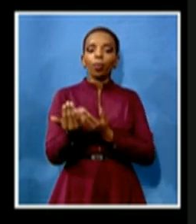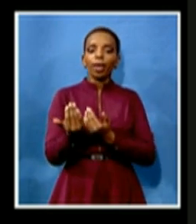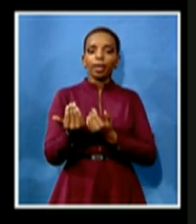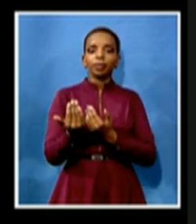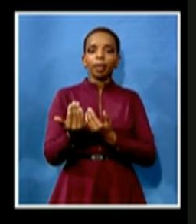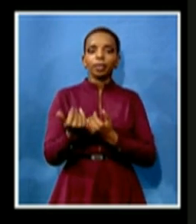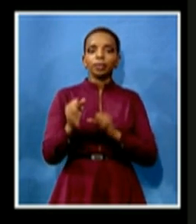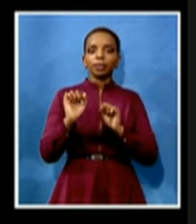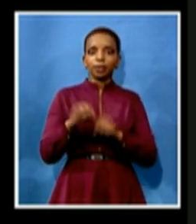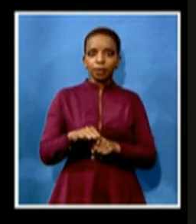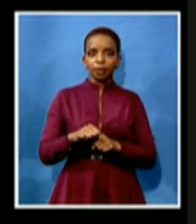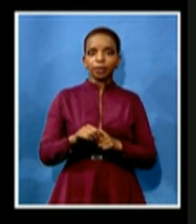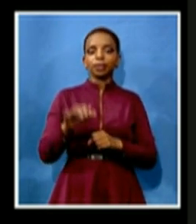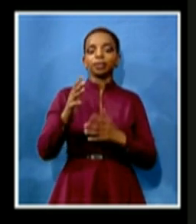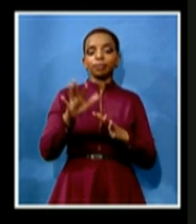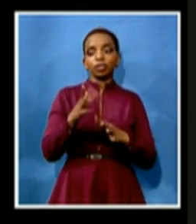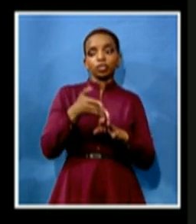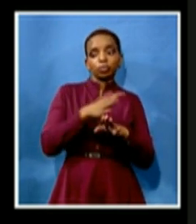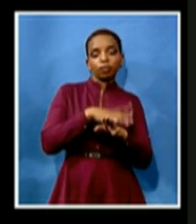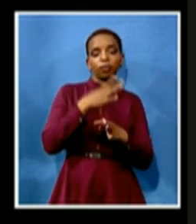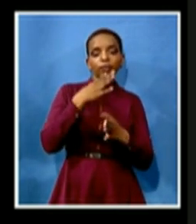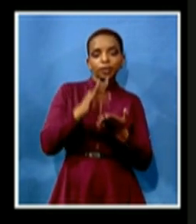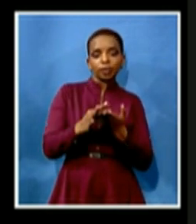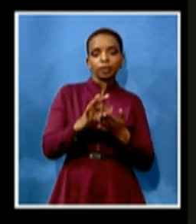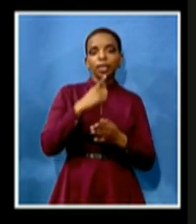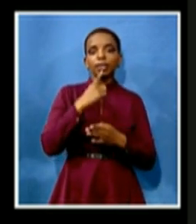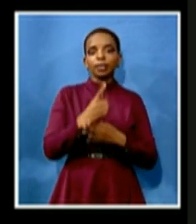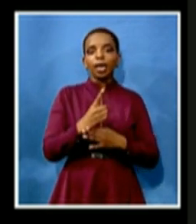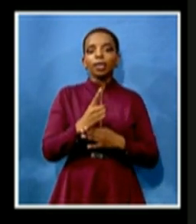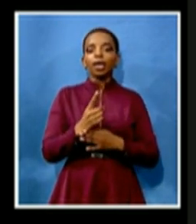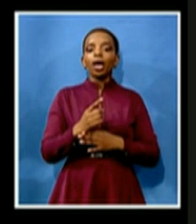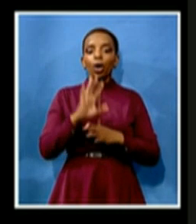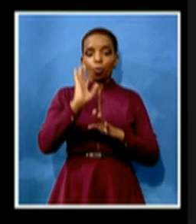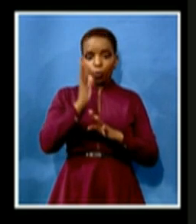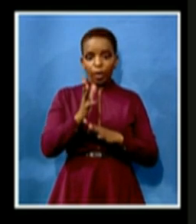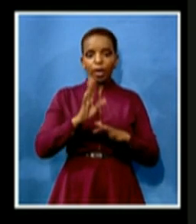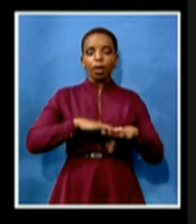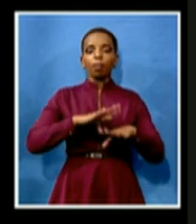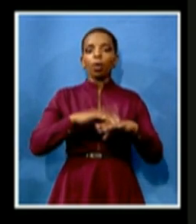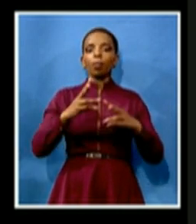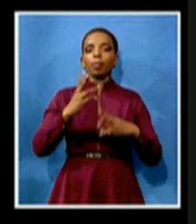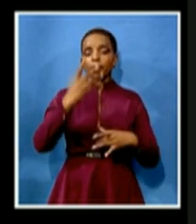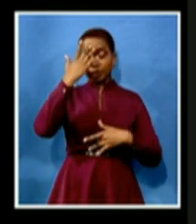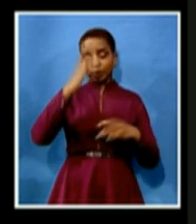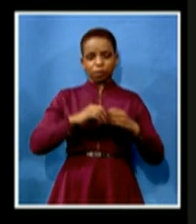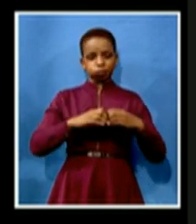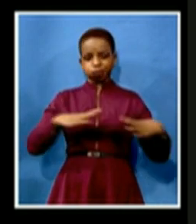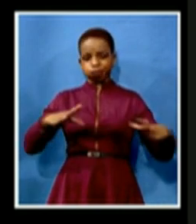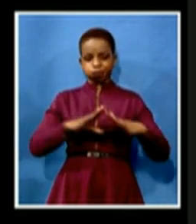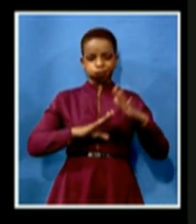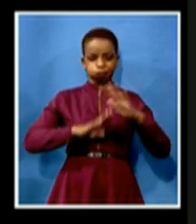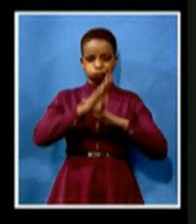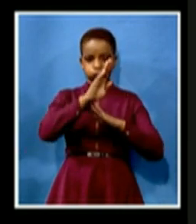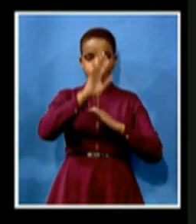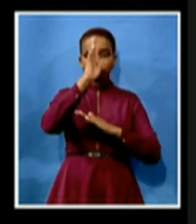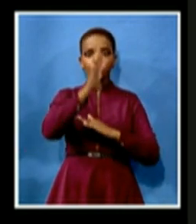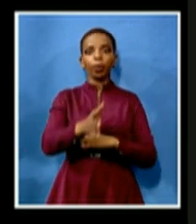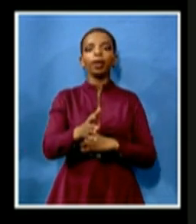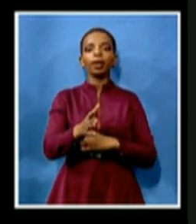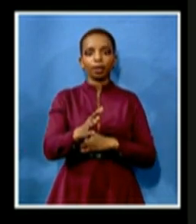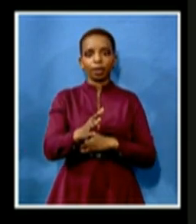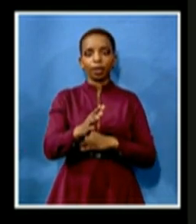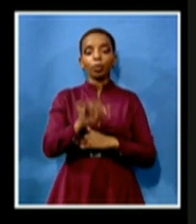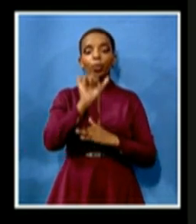the SEIR models. Just as a data point there, of the 66 countries worldwide that have peaked,